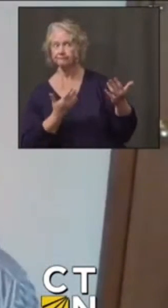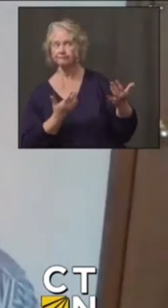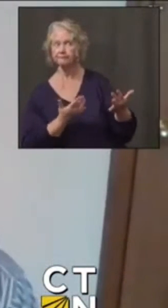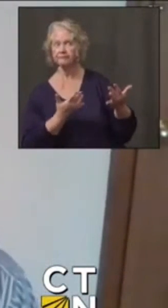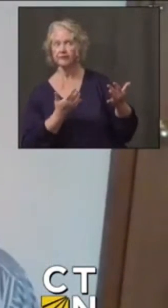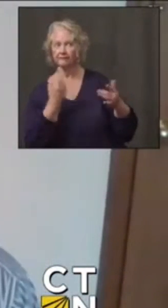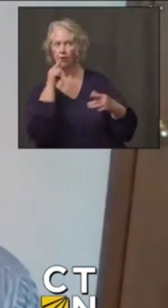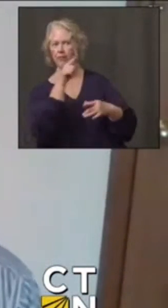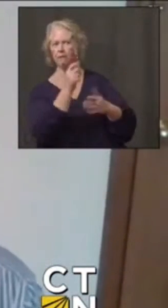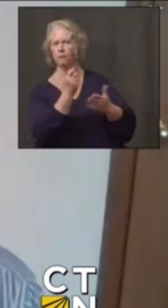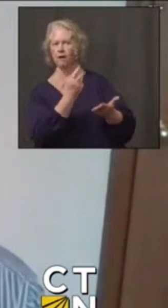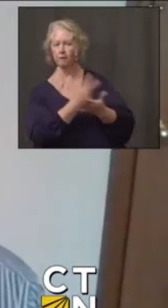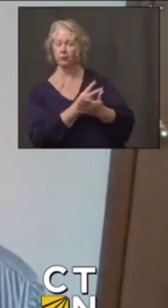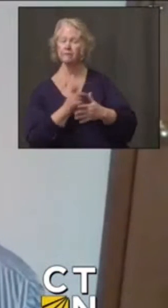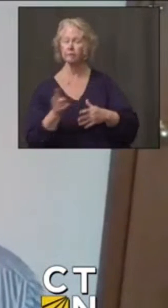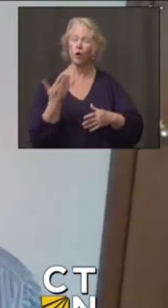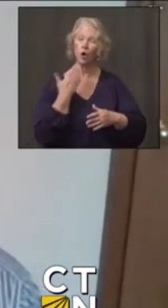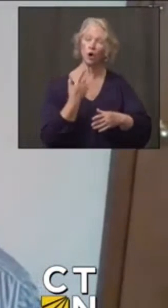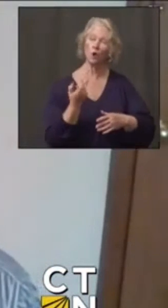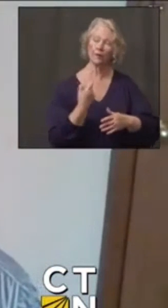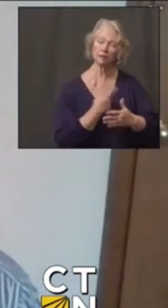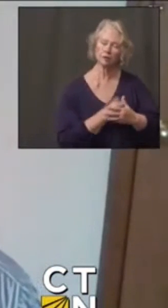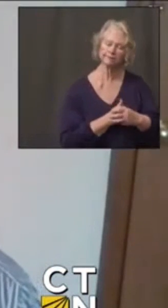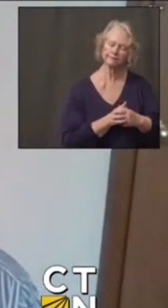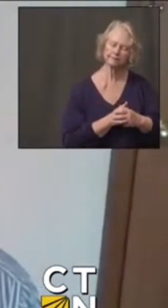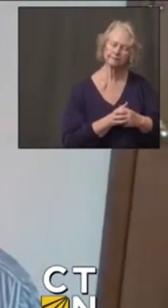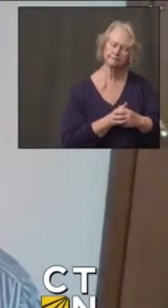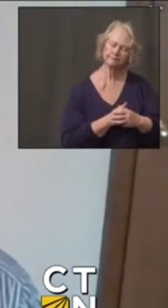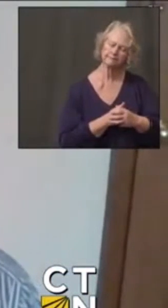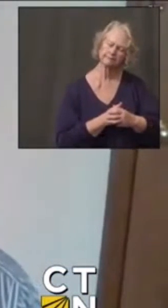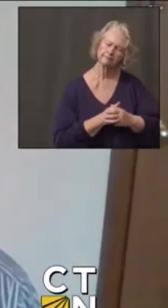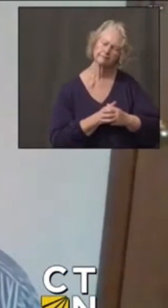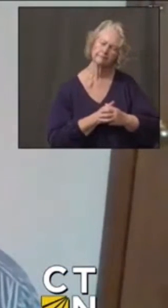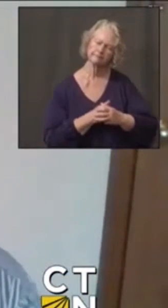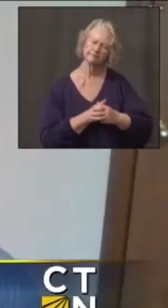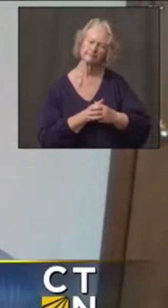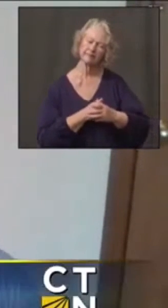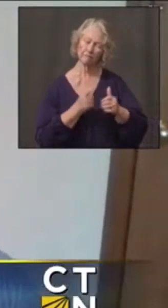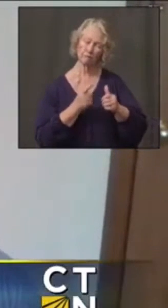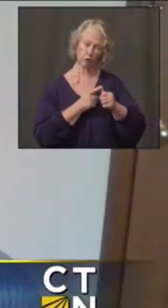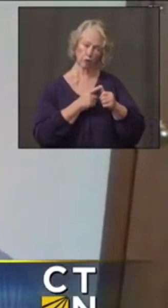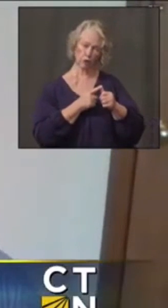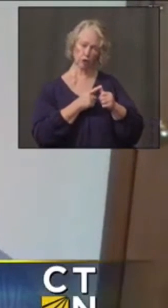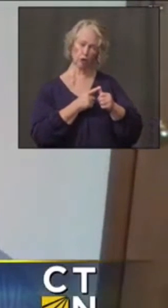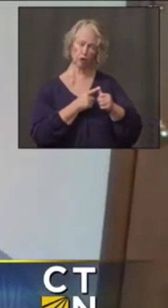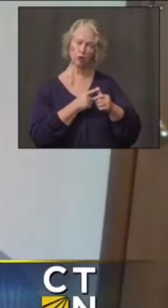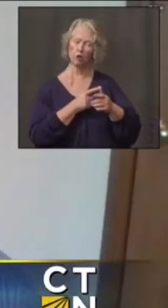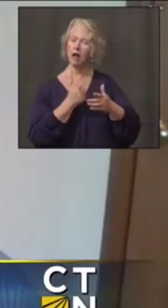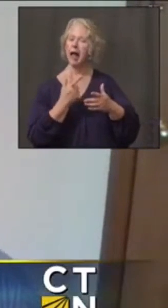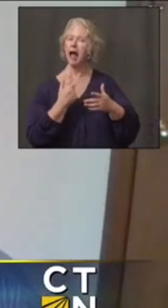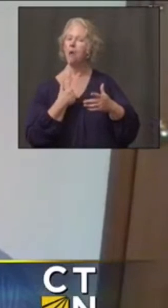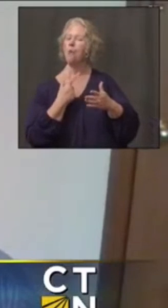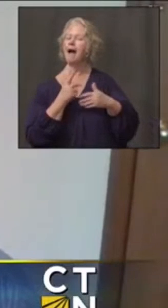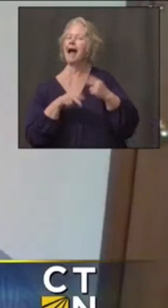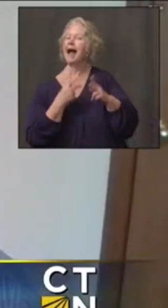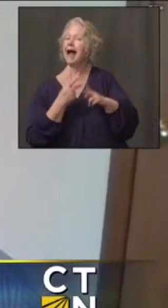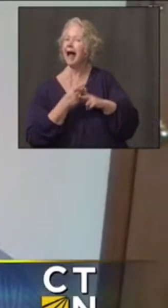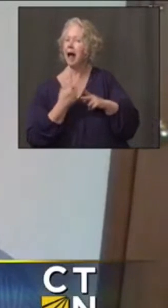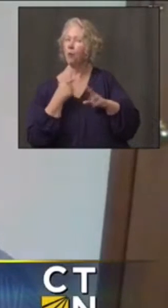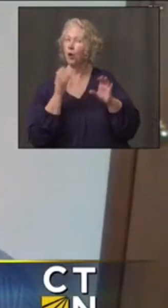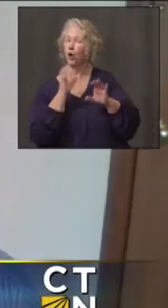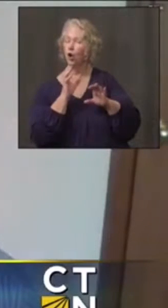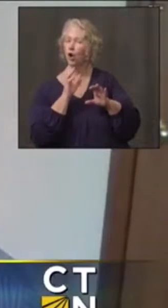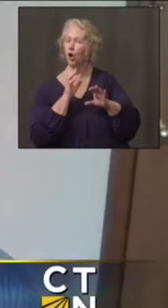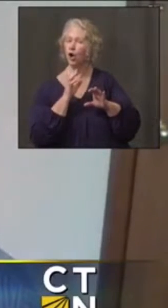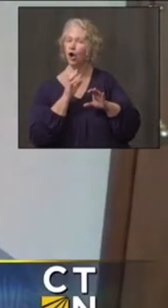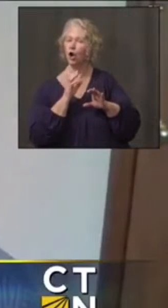Sure, that's a great question. Let's maybe speak first about the type of approval for which we will